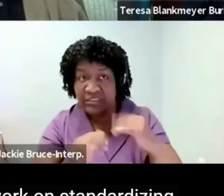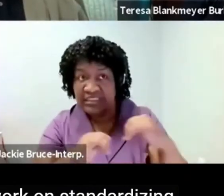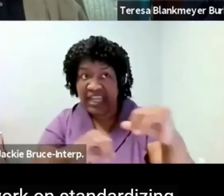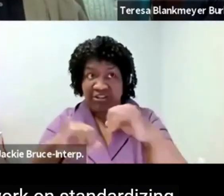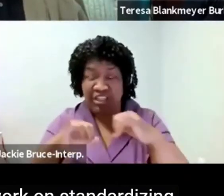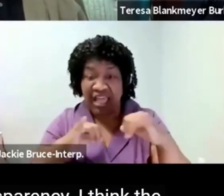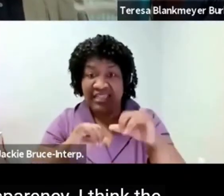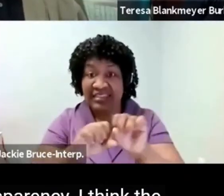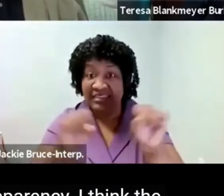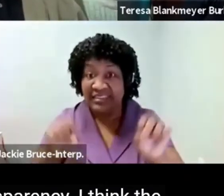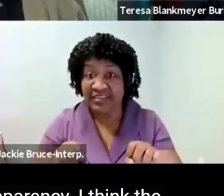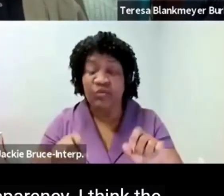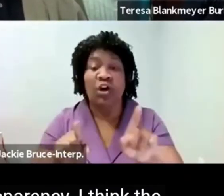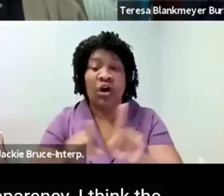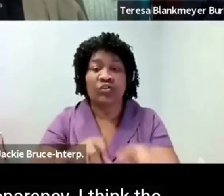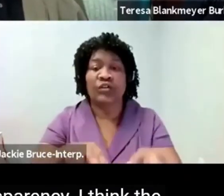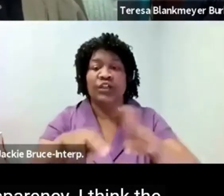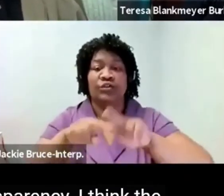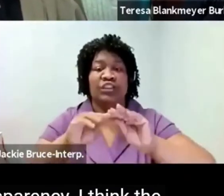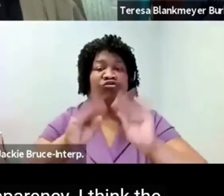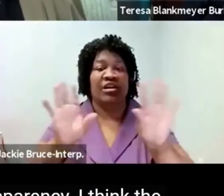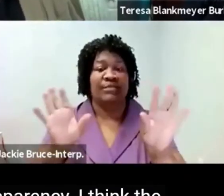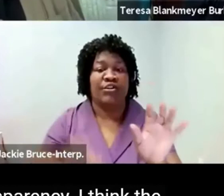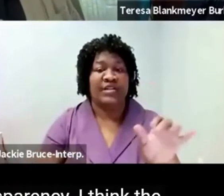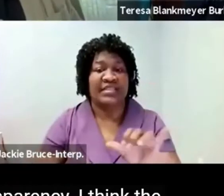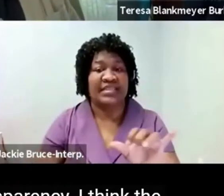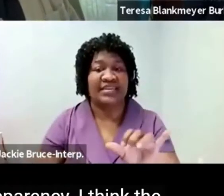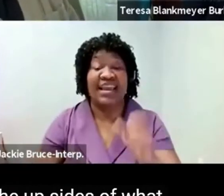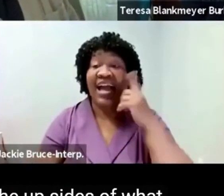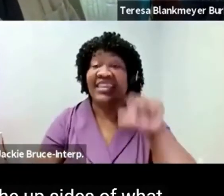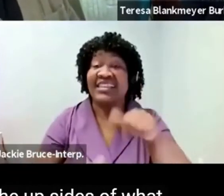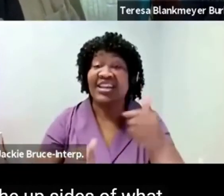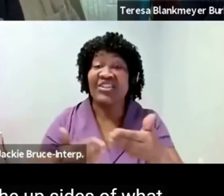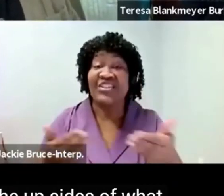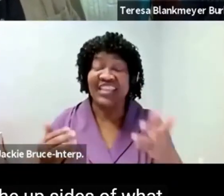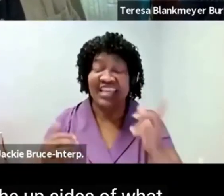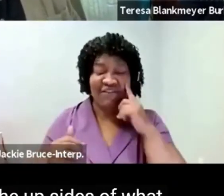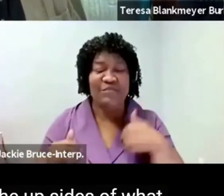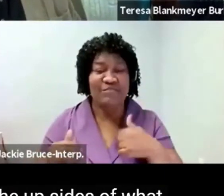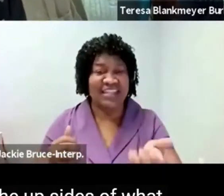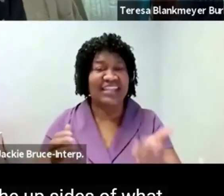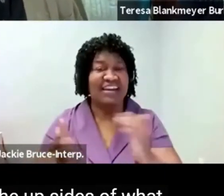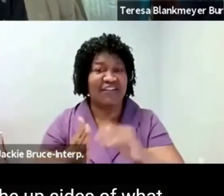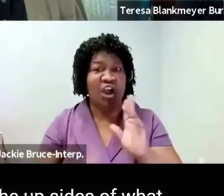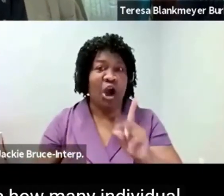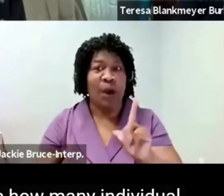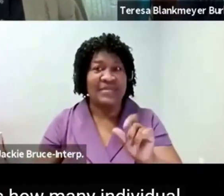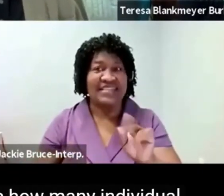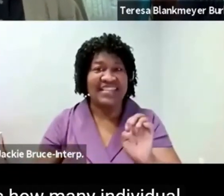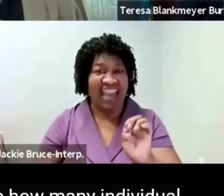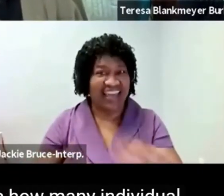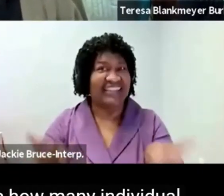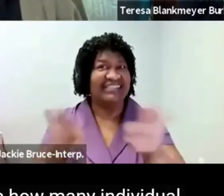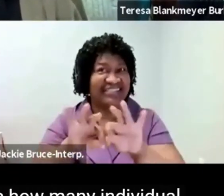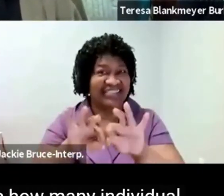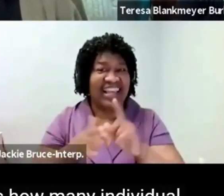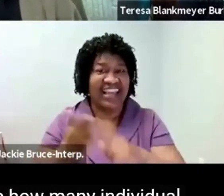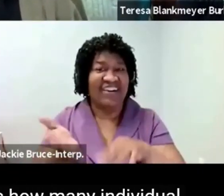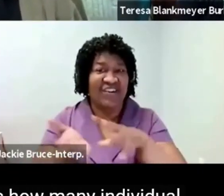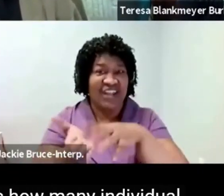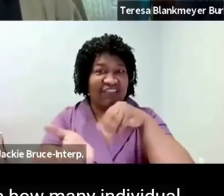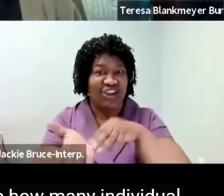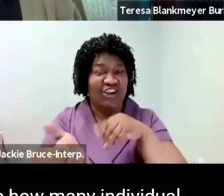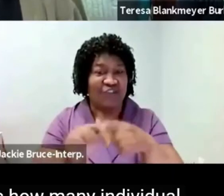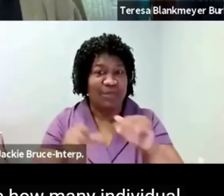standardizing systems, but also increasing transparency. I think the other thing, and this is to me one of the upsides of what I've learned during the pandemic, is how